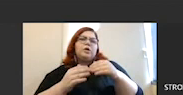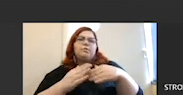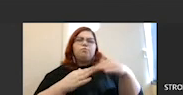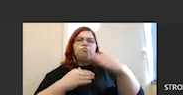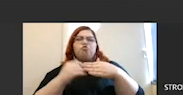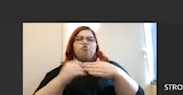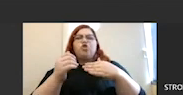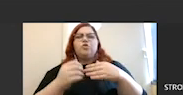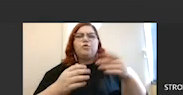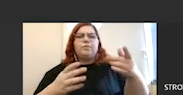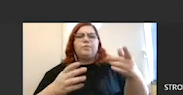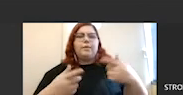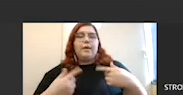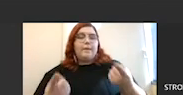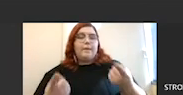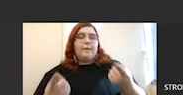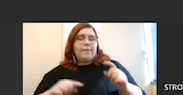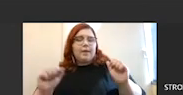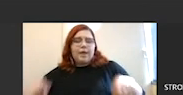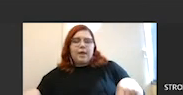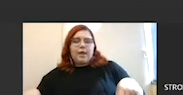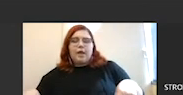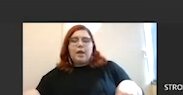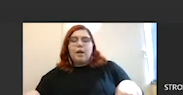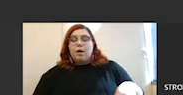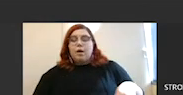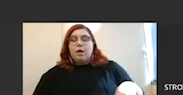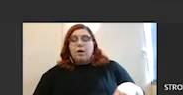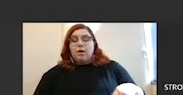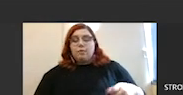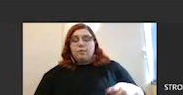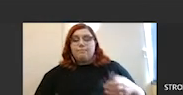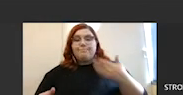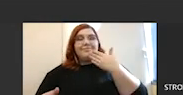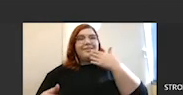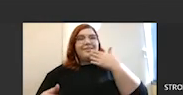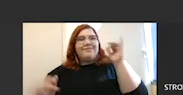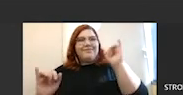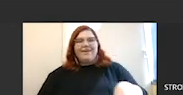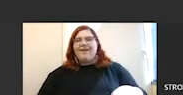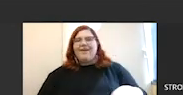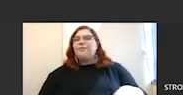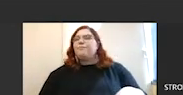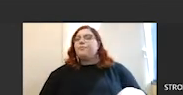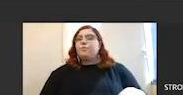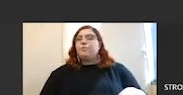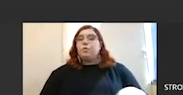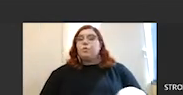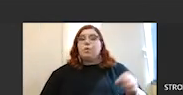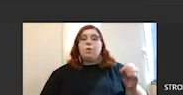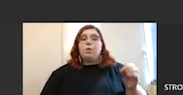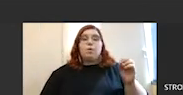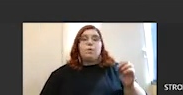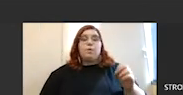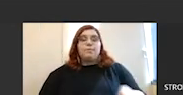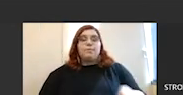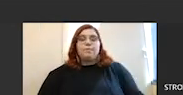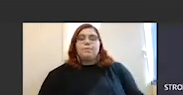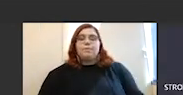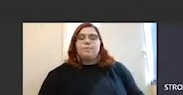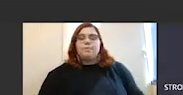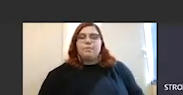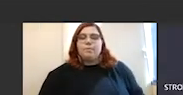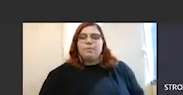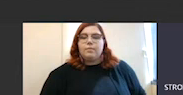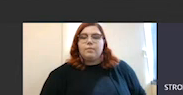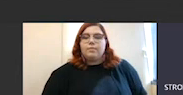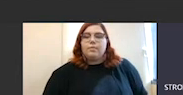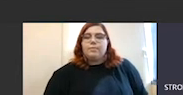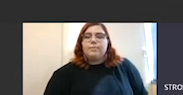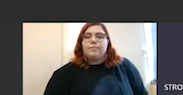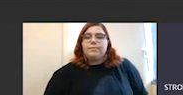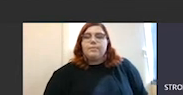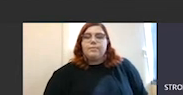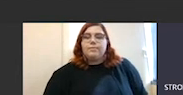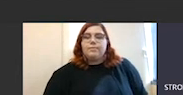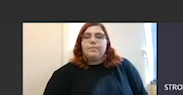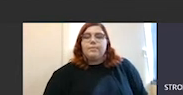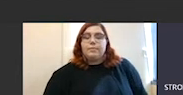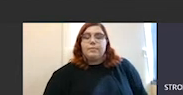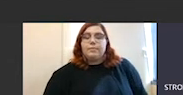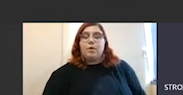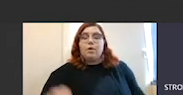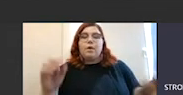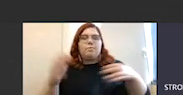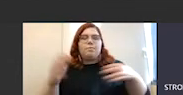this platform. So thanks for that great comment, Andrew. Frank? Not sure which one was it that commented that. Either one.